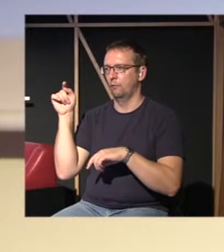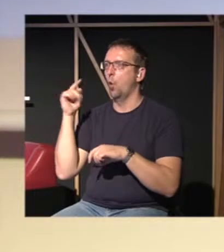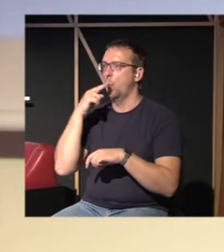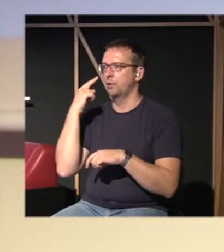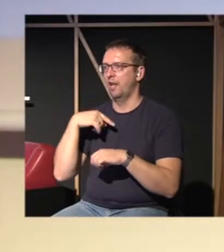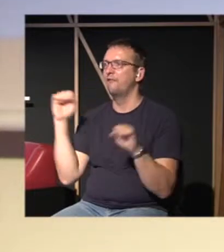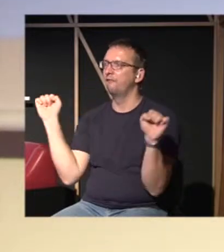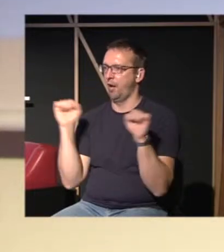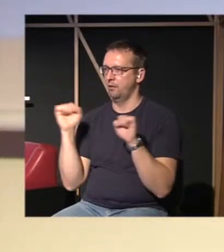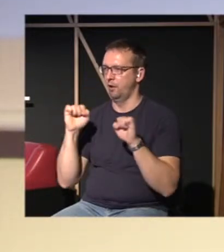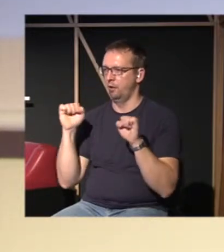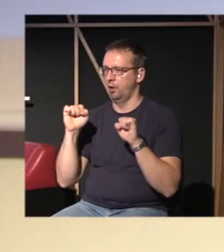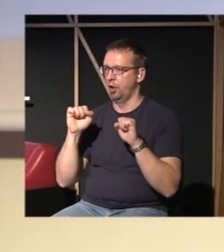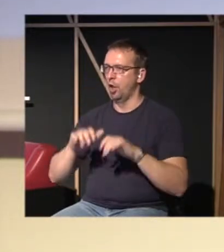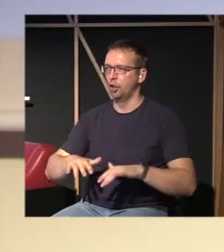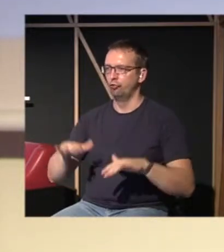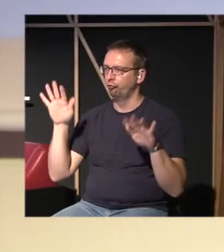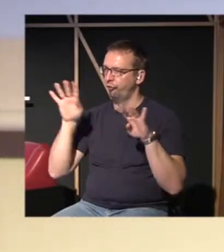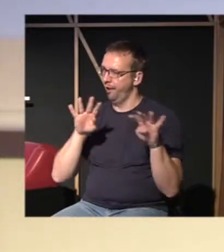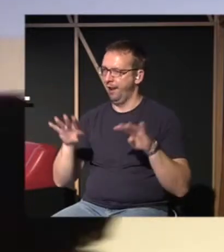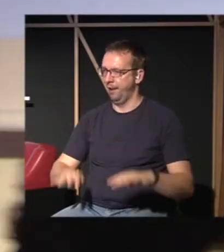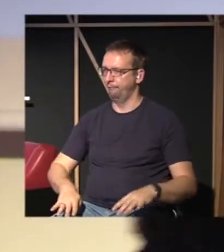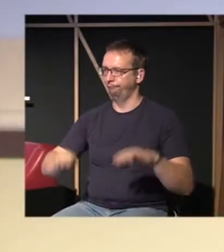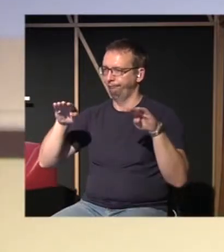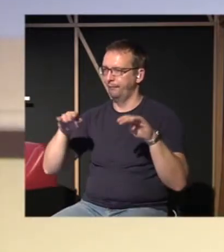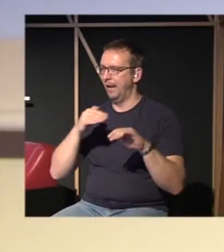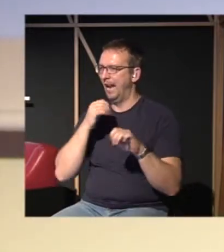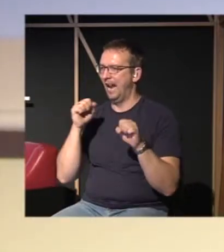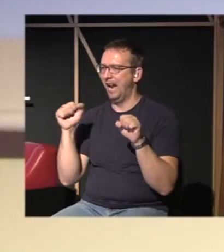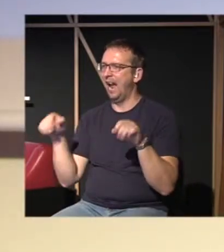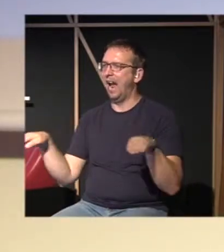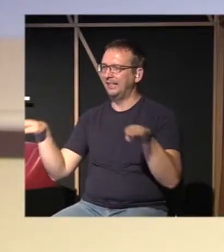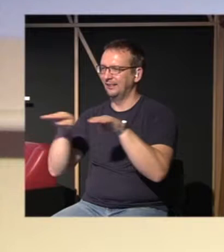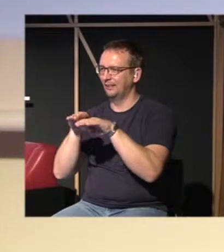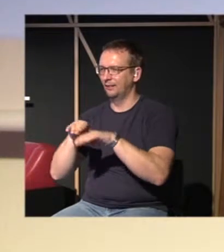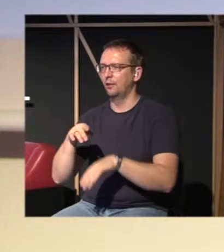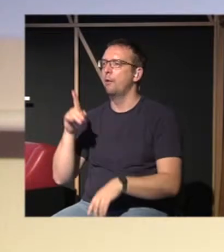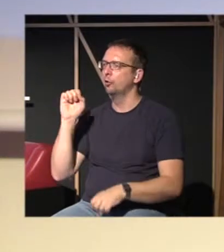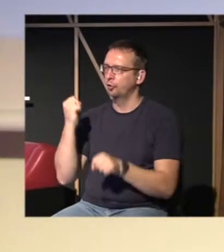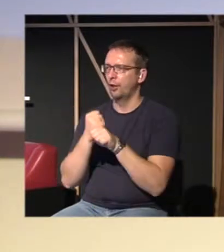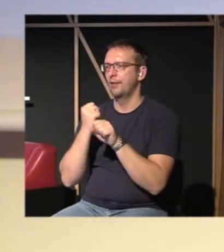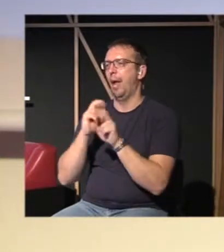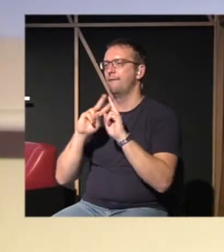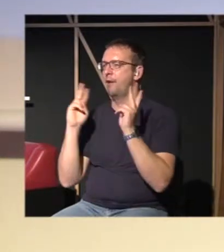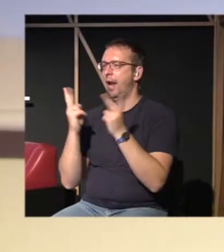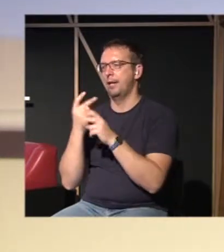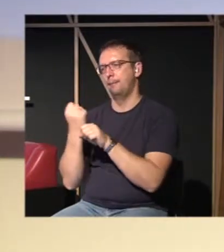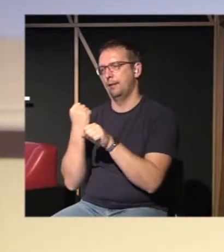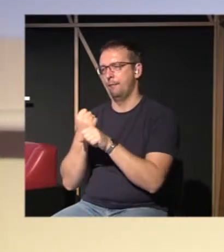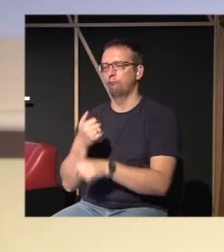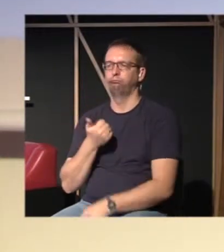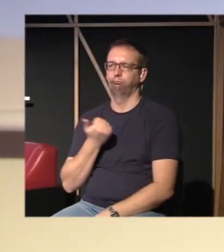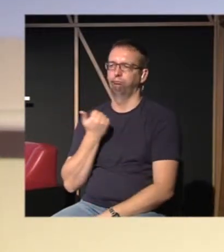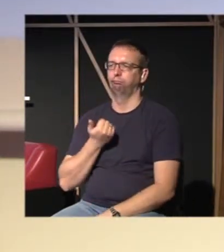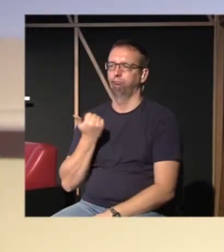but the clubs participated, and that was fantastic. And some clubs had their games in the indoor